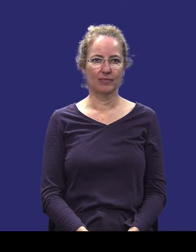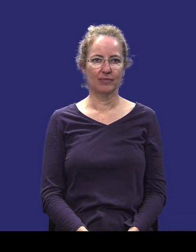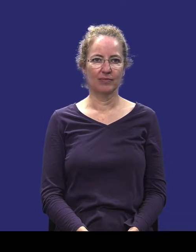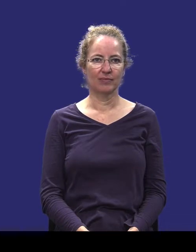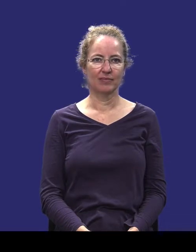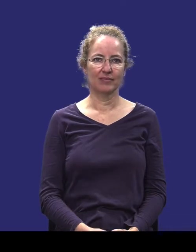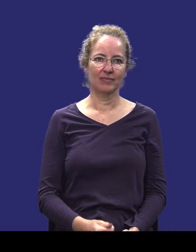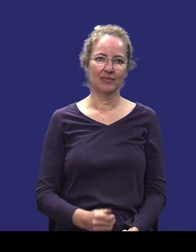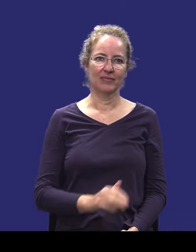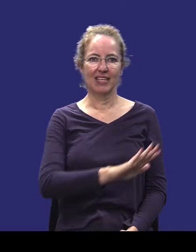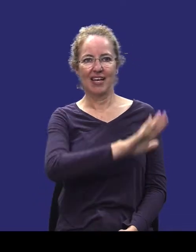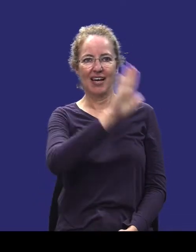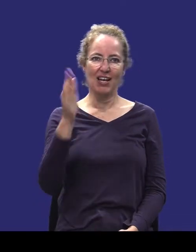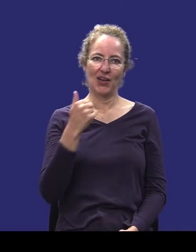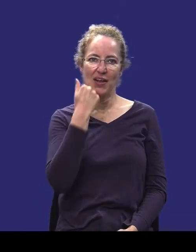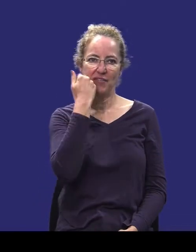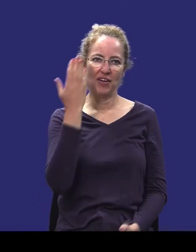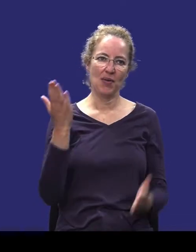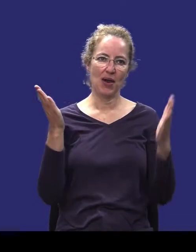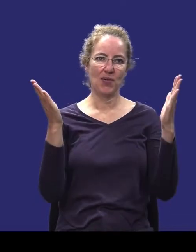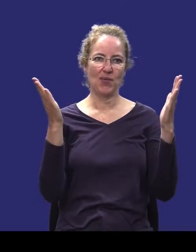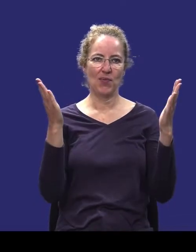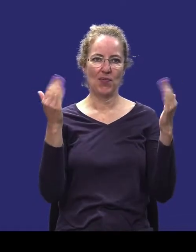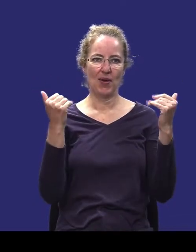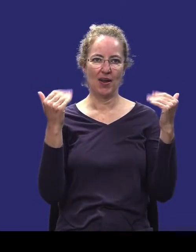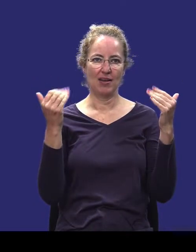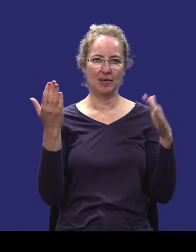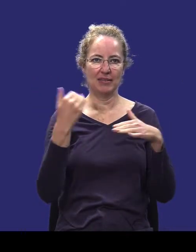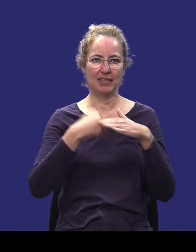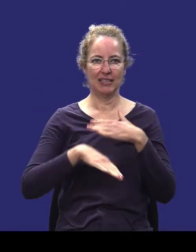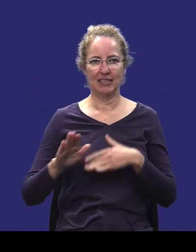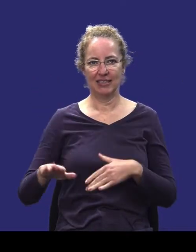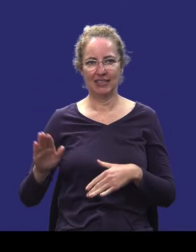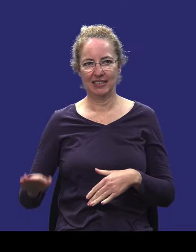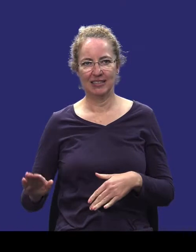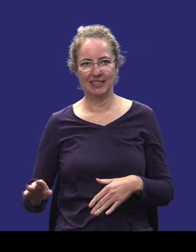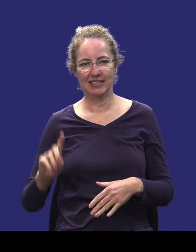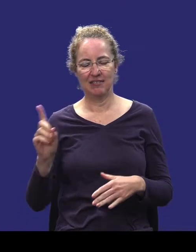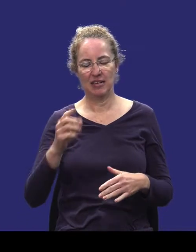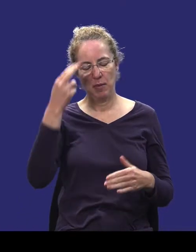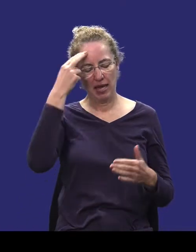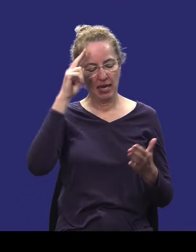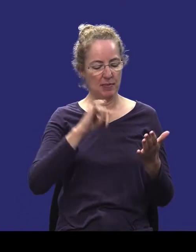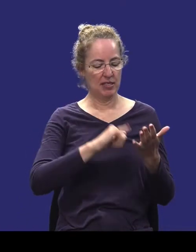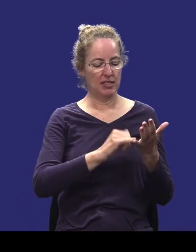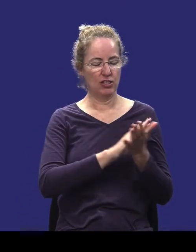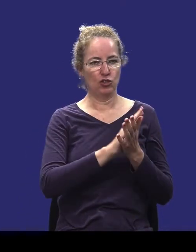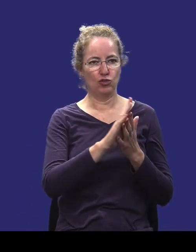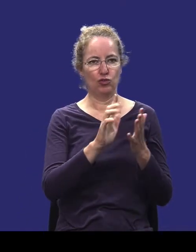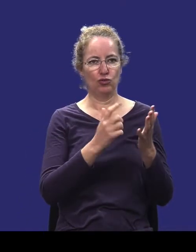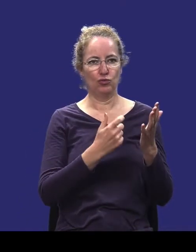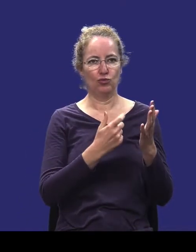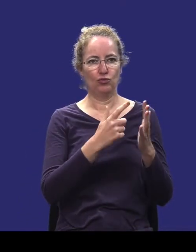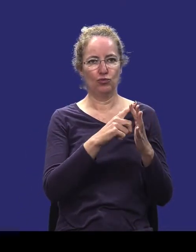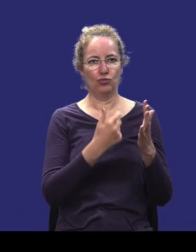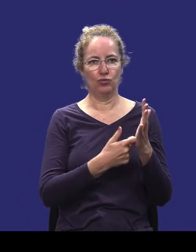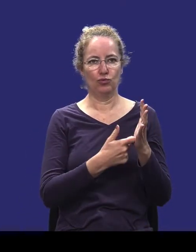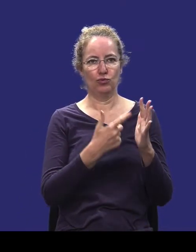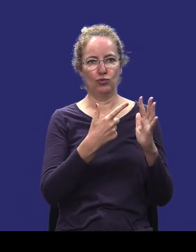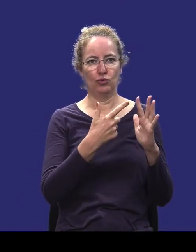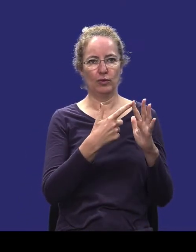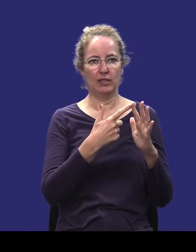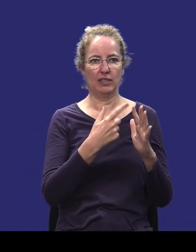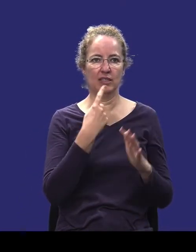Hi everyone, welcome to InKids TV. My name's Cherie and I'm going to read you the story this morning. Our story this morning is